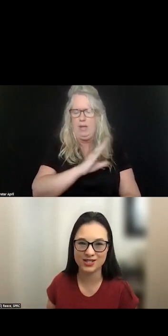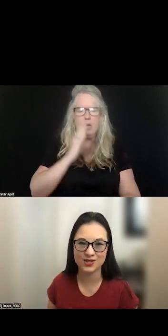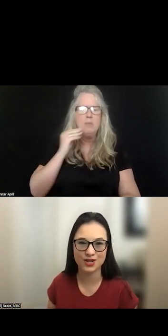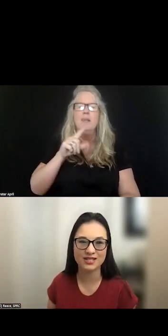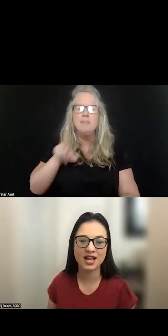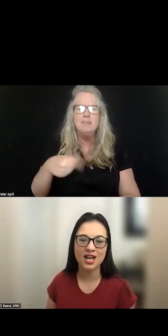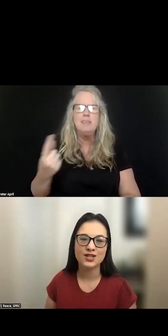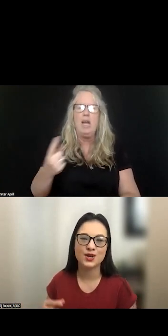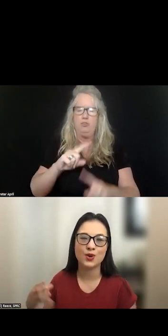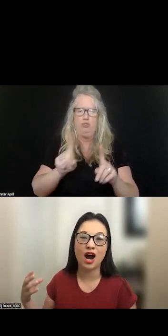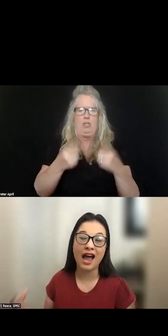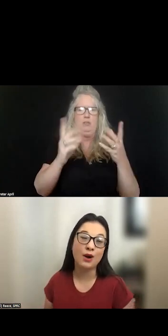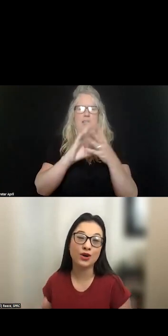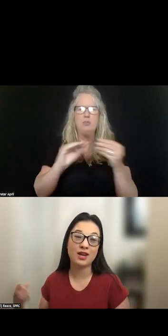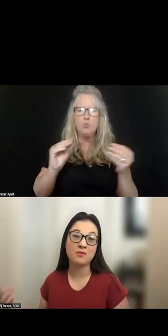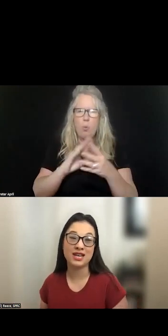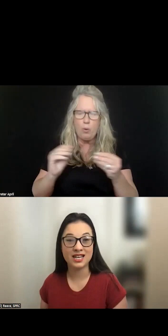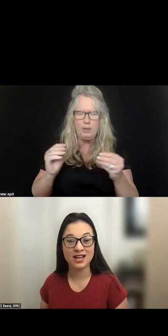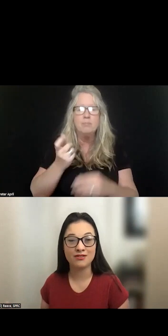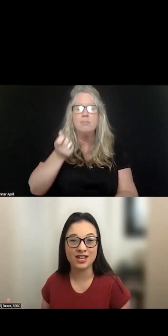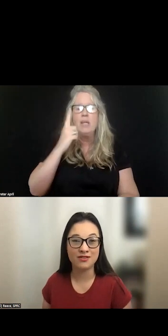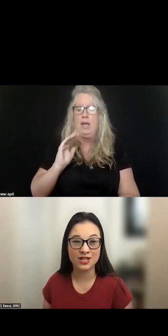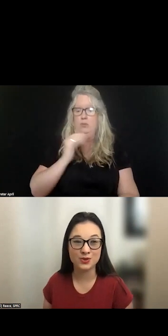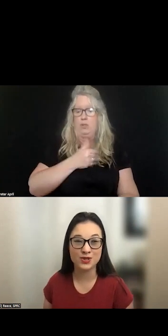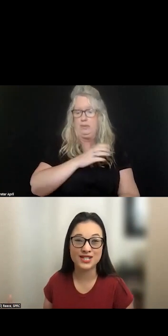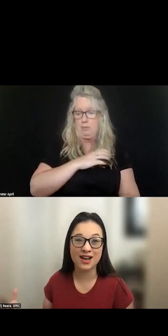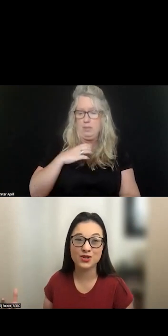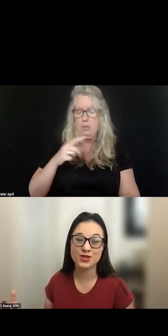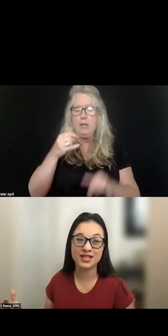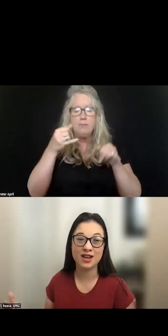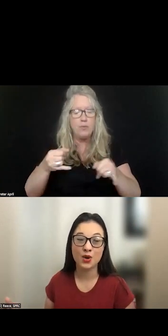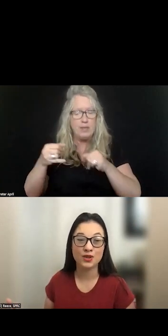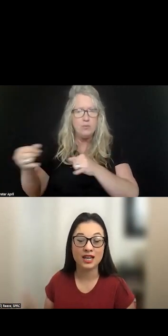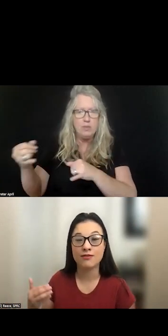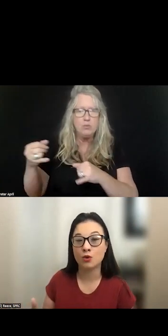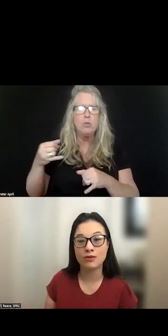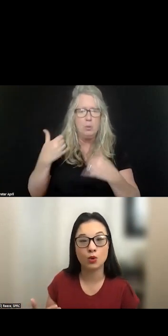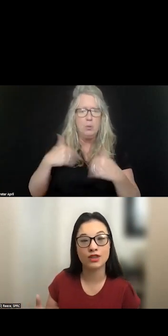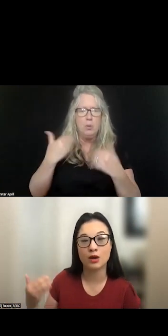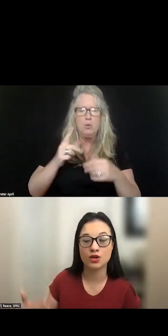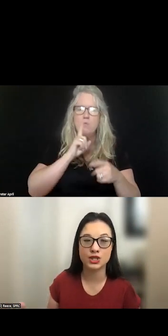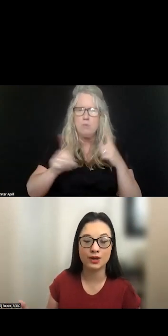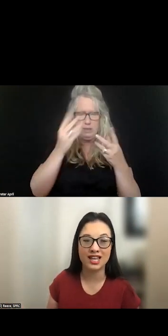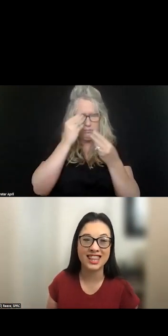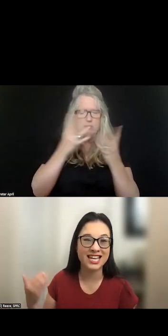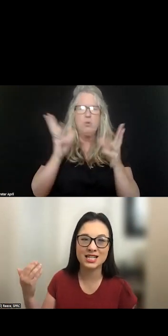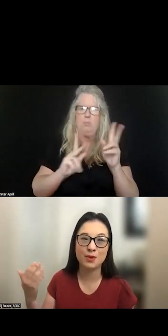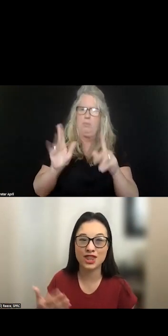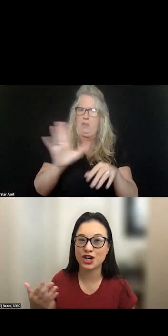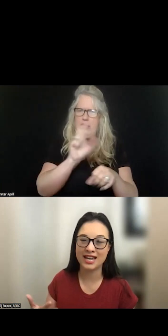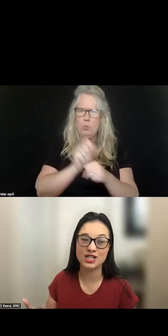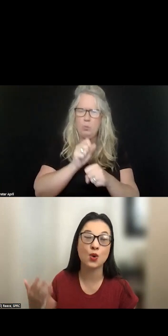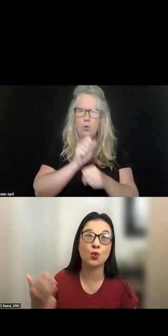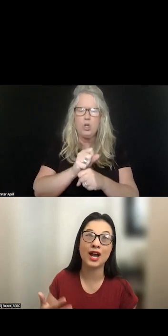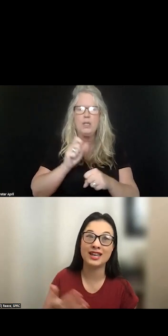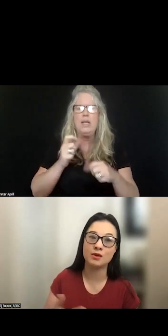in telling stories. So our committee of individuals actually really inform the work that we're doing. They get to put